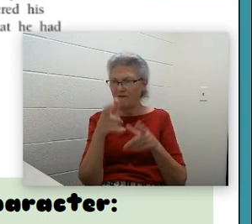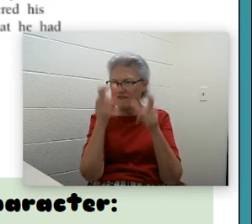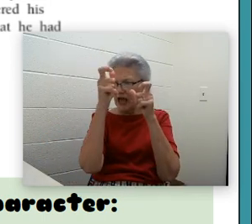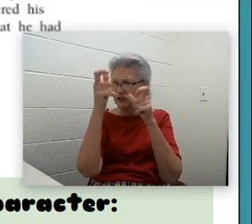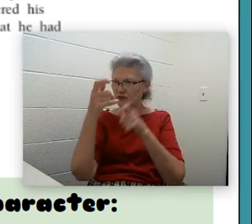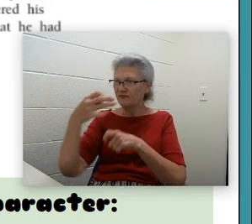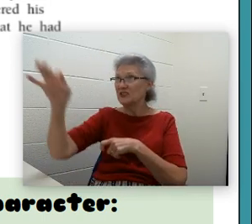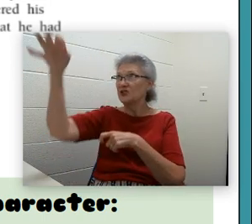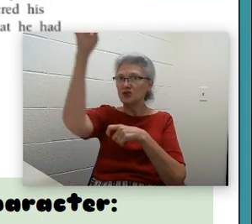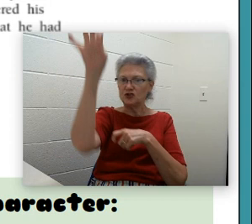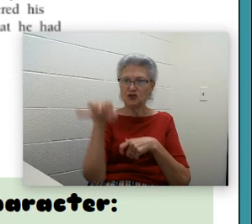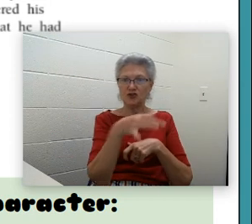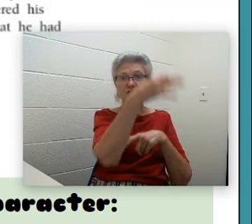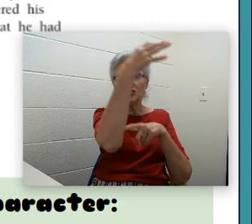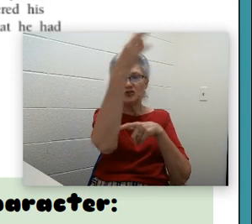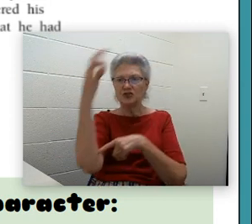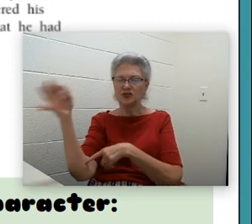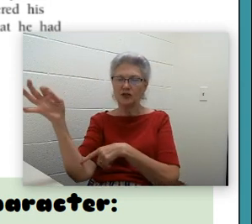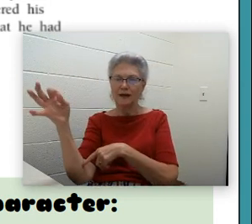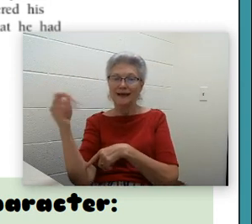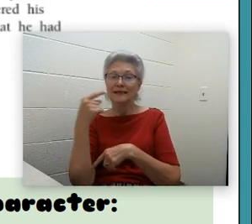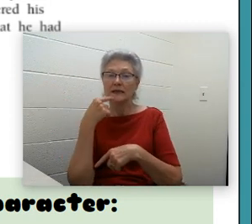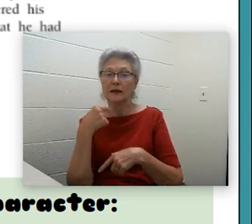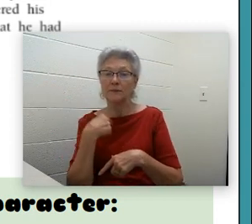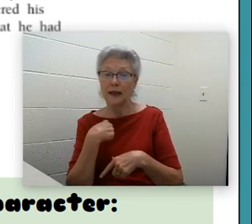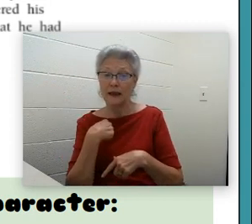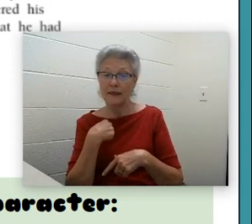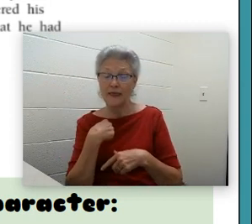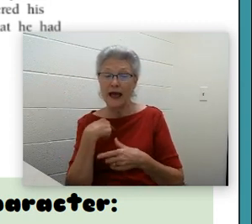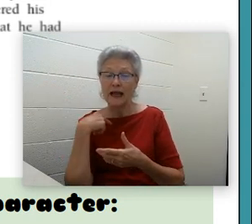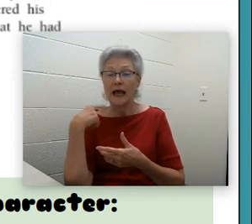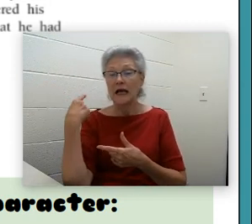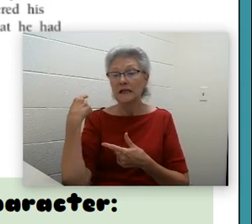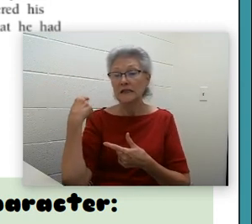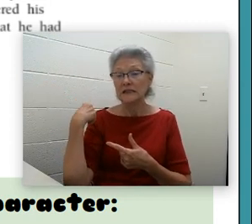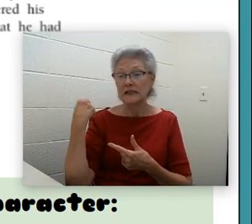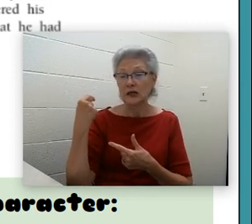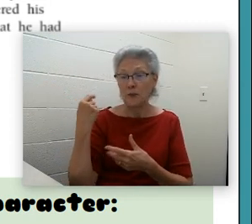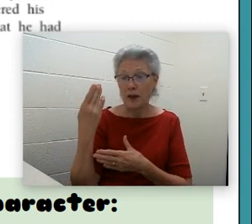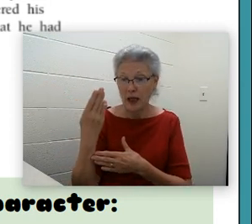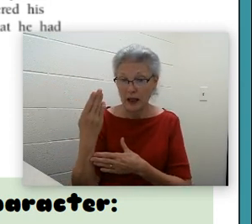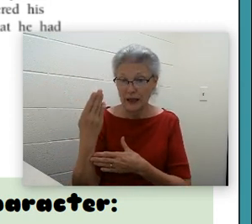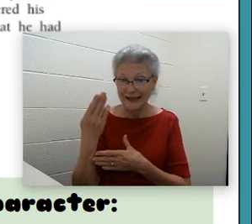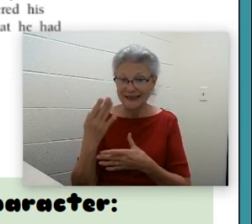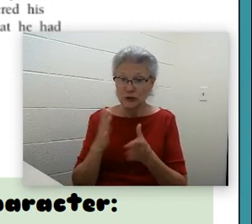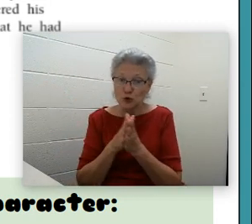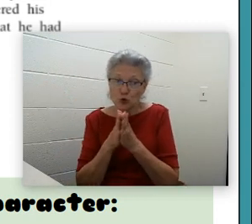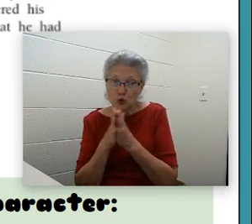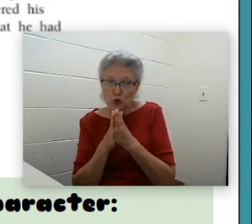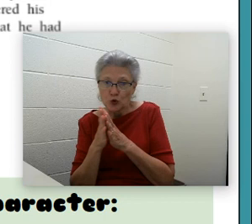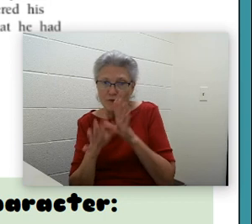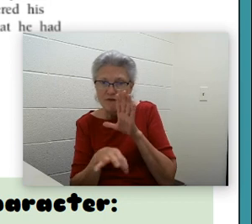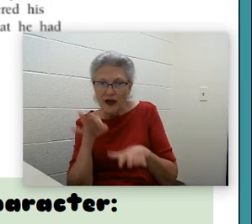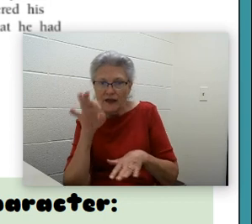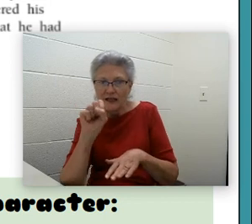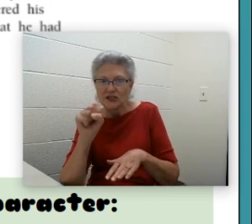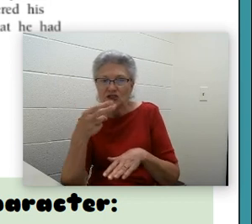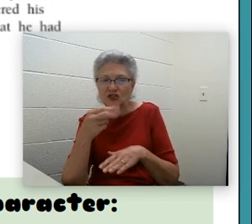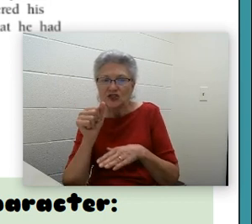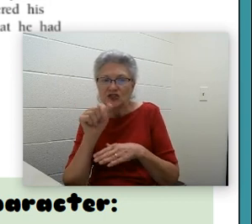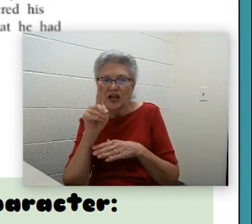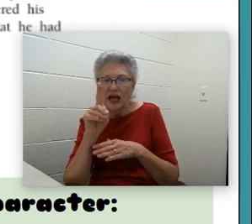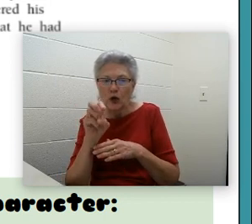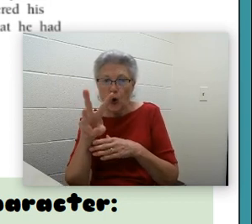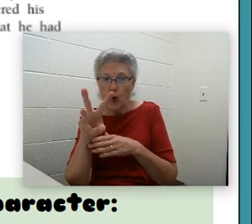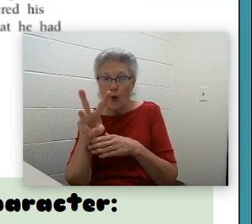so fast. This is telling me that Tink is eager to find the shadow. And